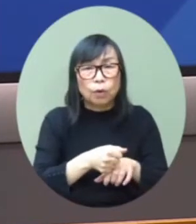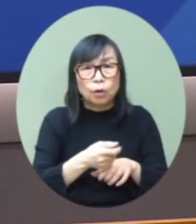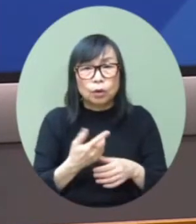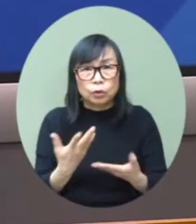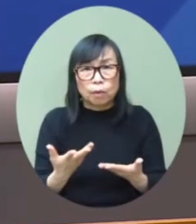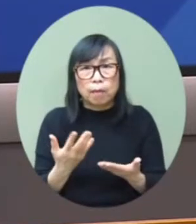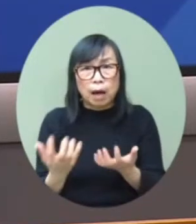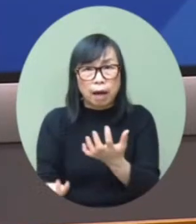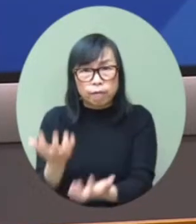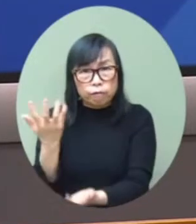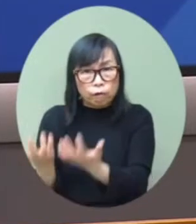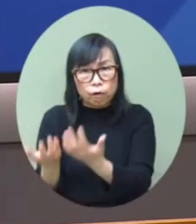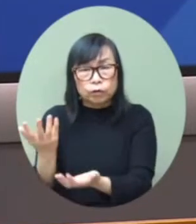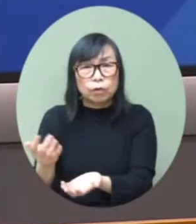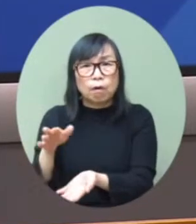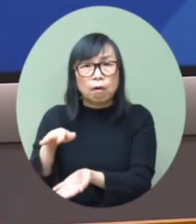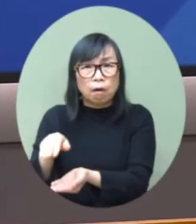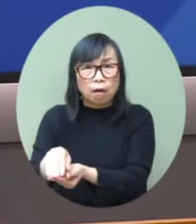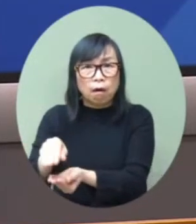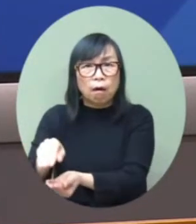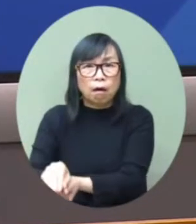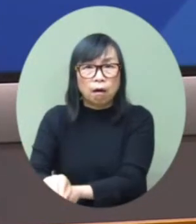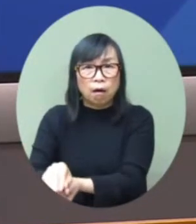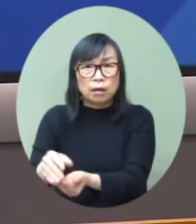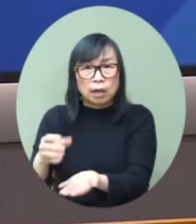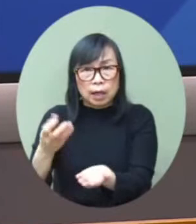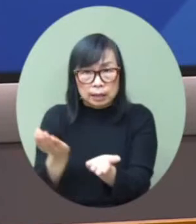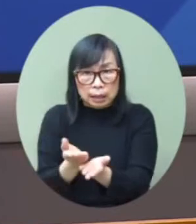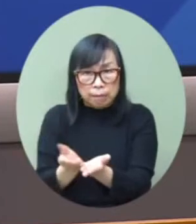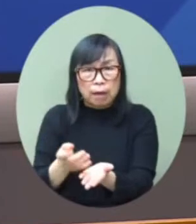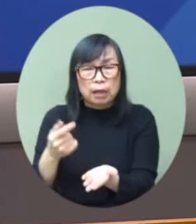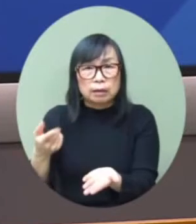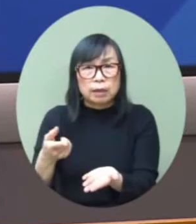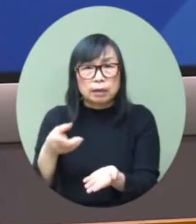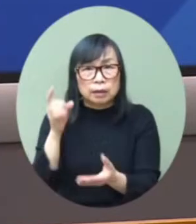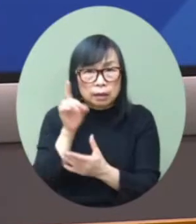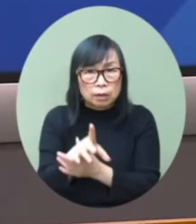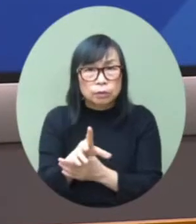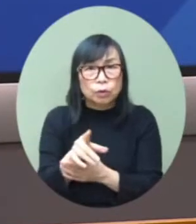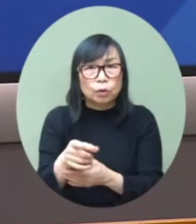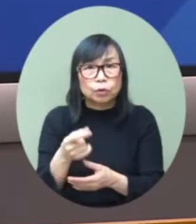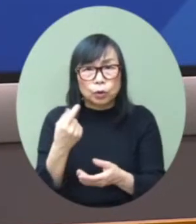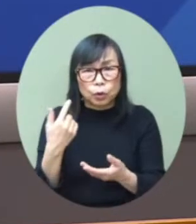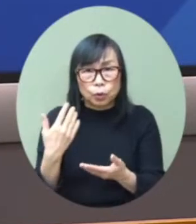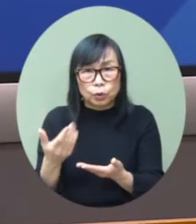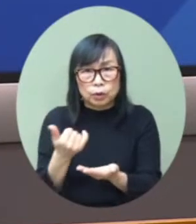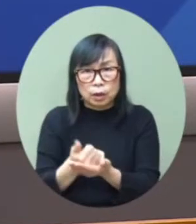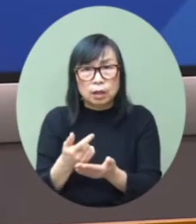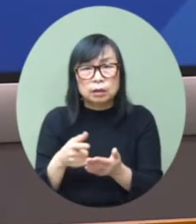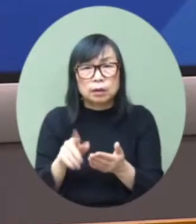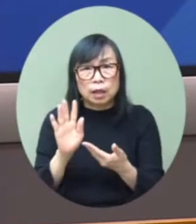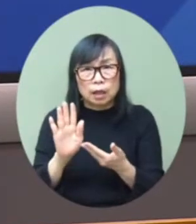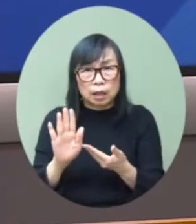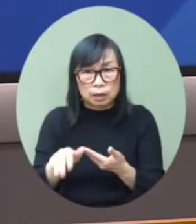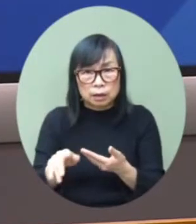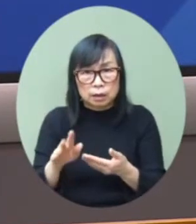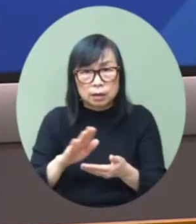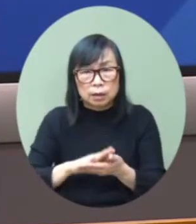their body expeditiously and handle funeral and cremation permits.